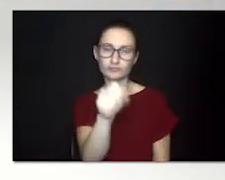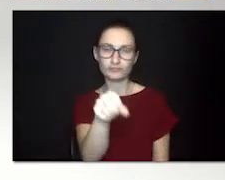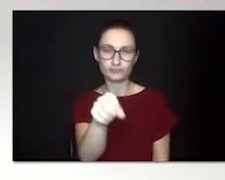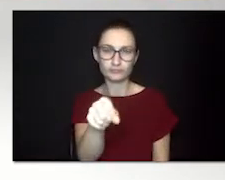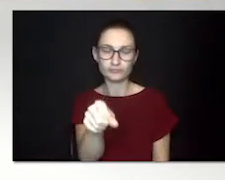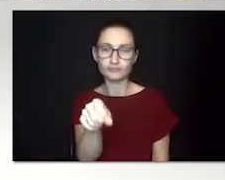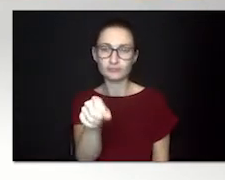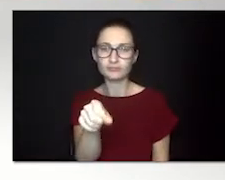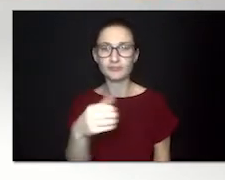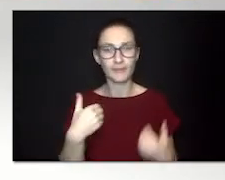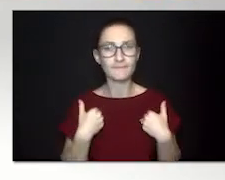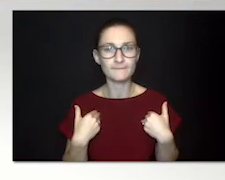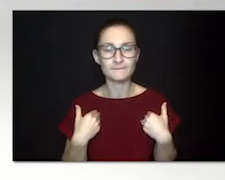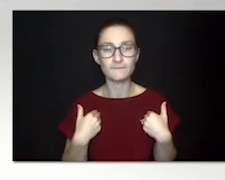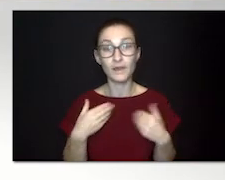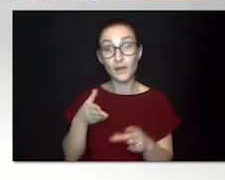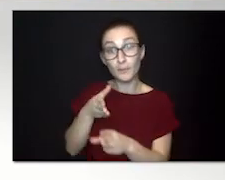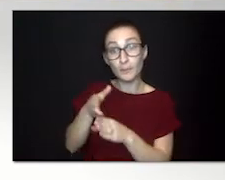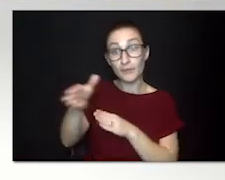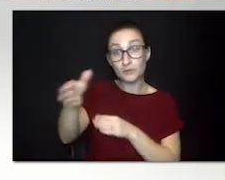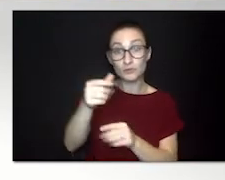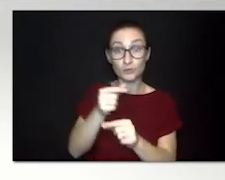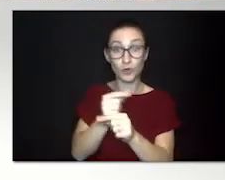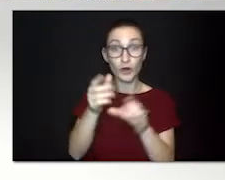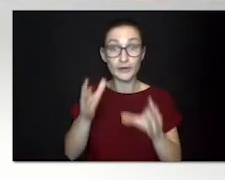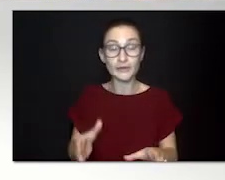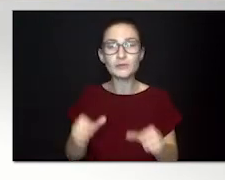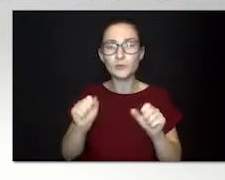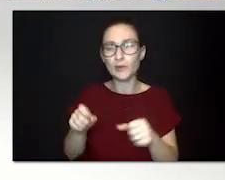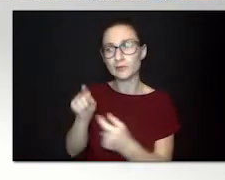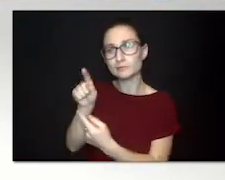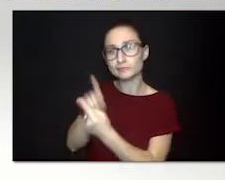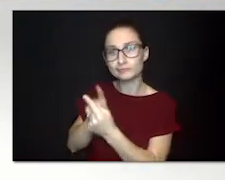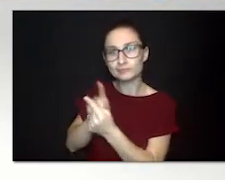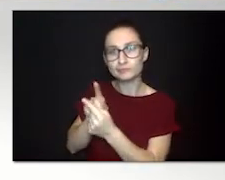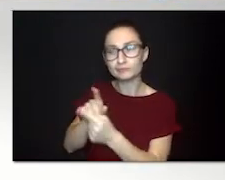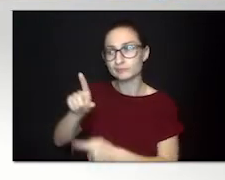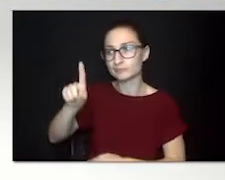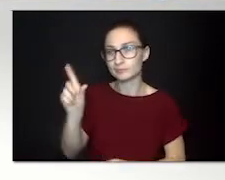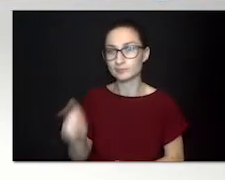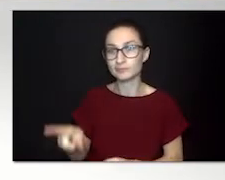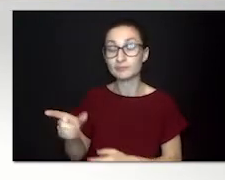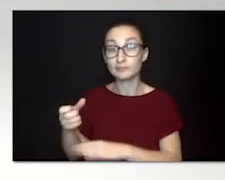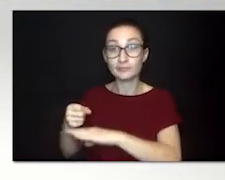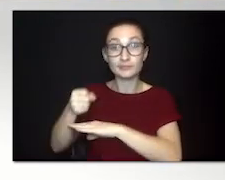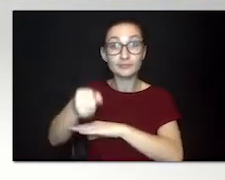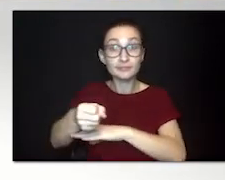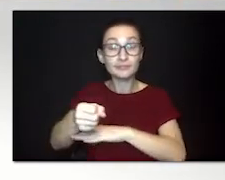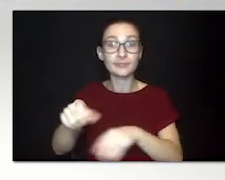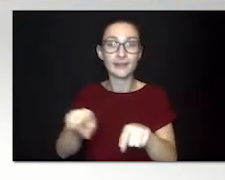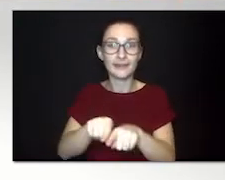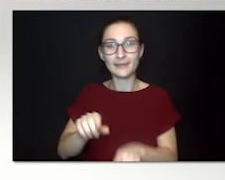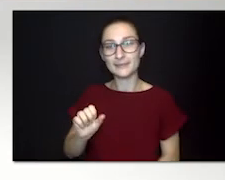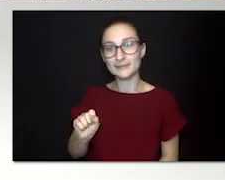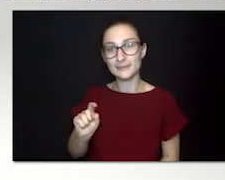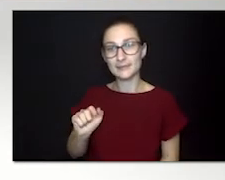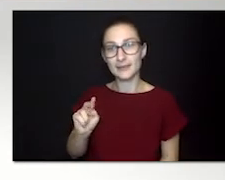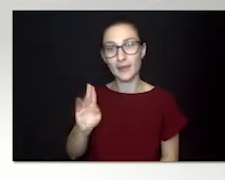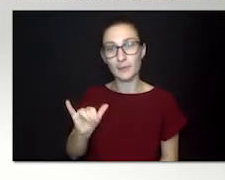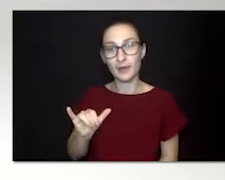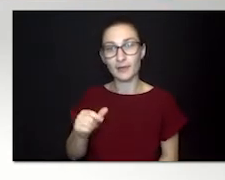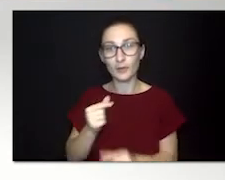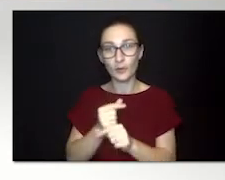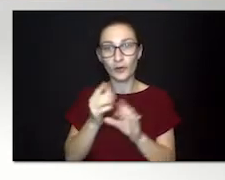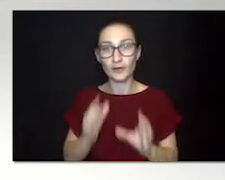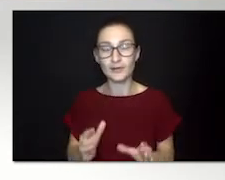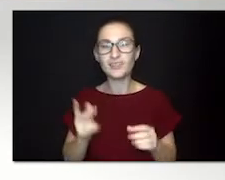there are. There are professional guardians. So it is something that you could work with them individually to, ask them to be appointed as the standby